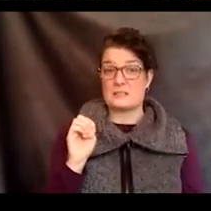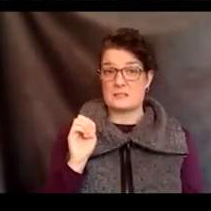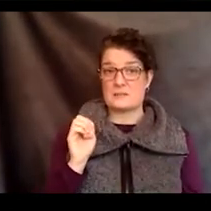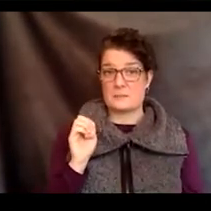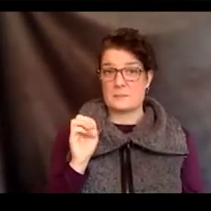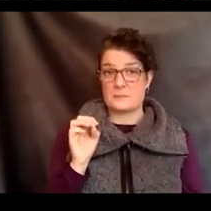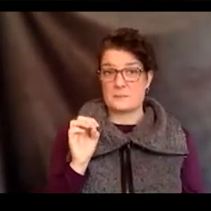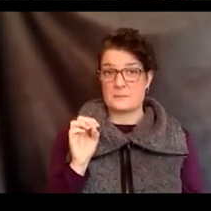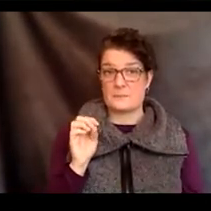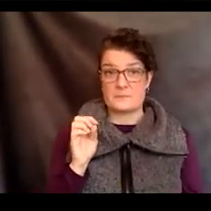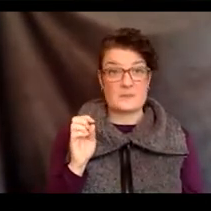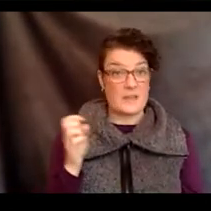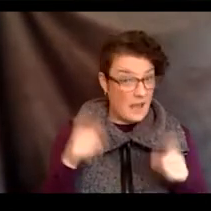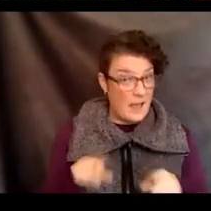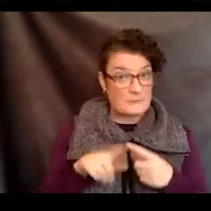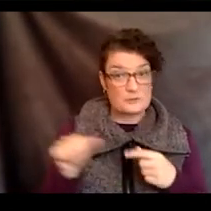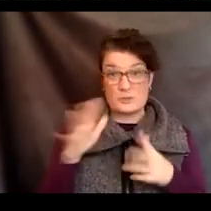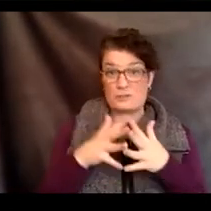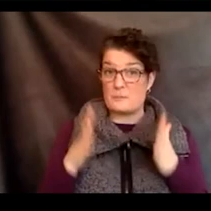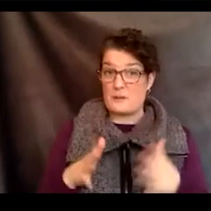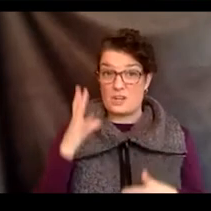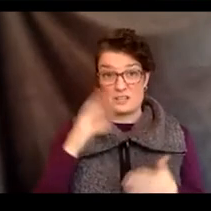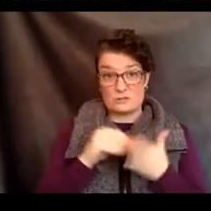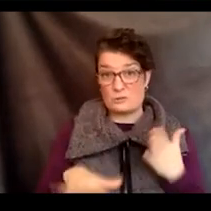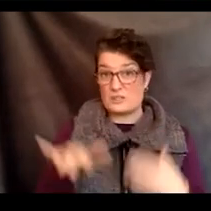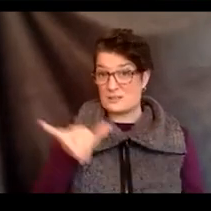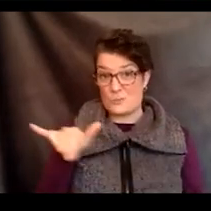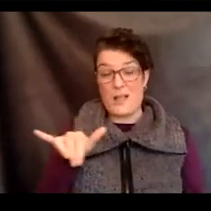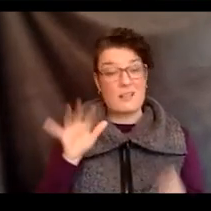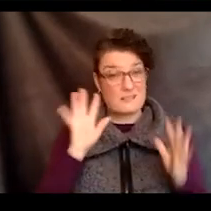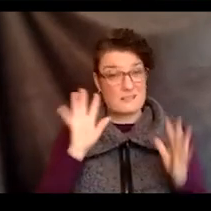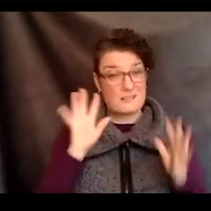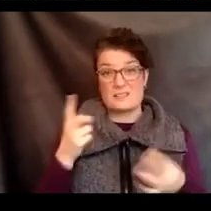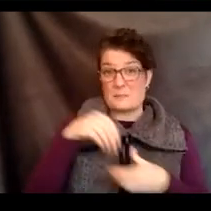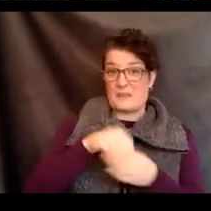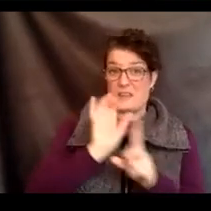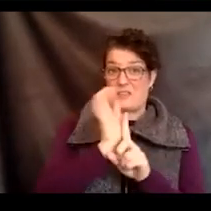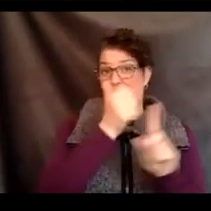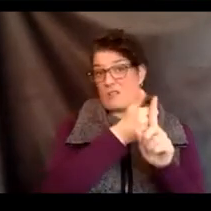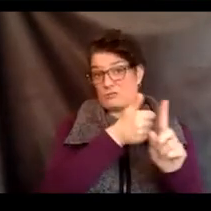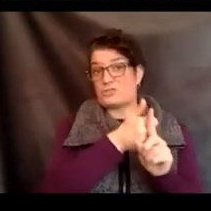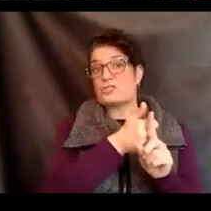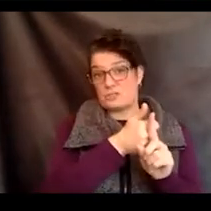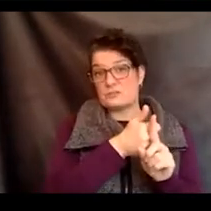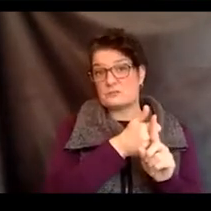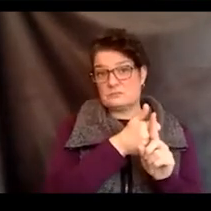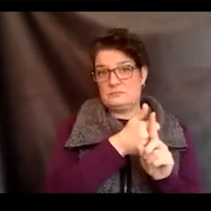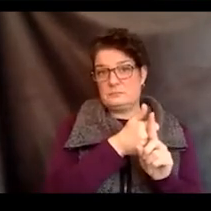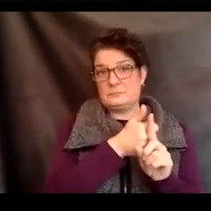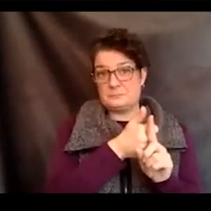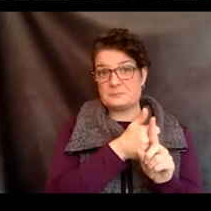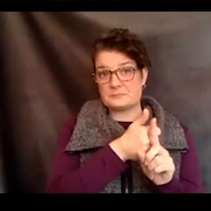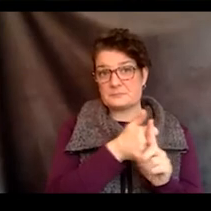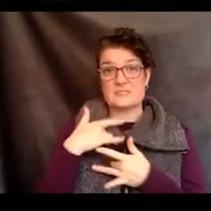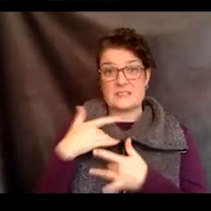And it happens to Asian American students as well. And there's definitely something in the culture that tends to not talk